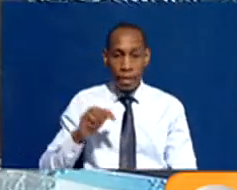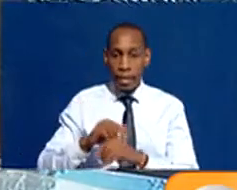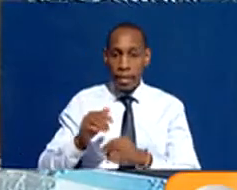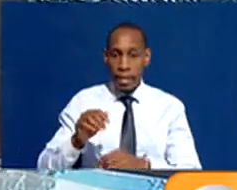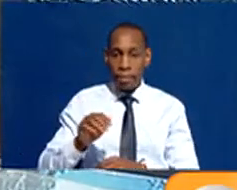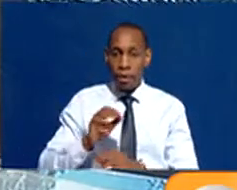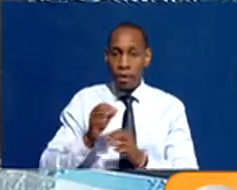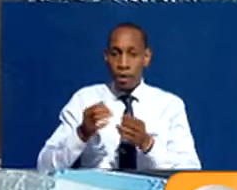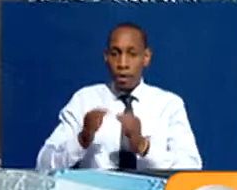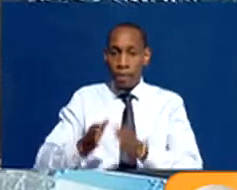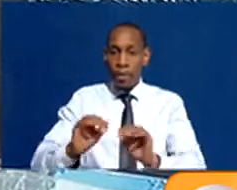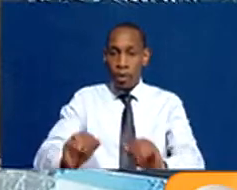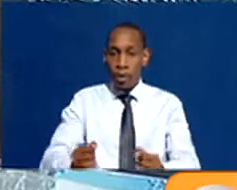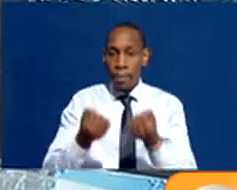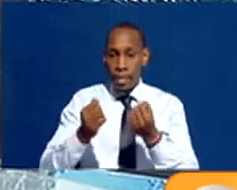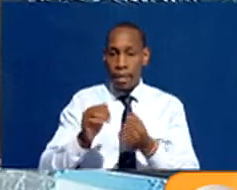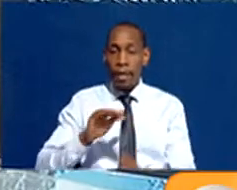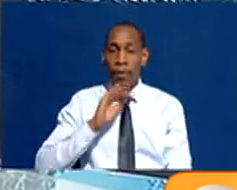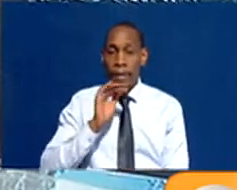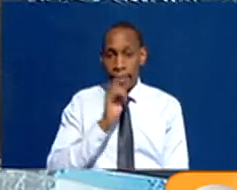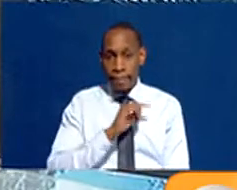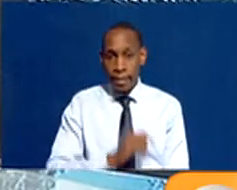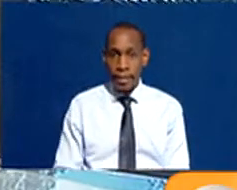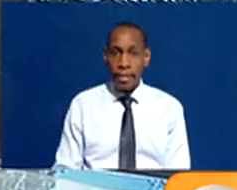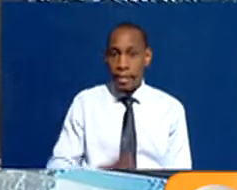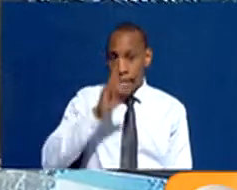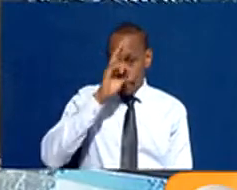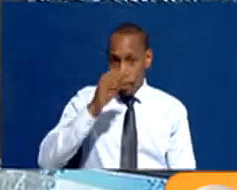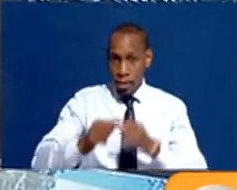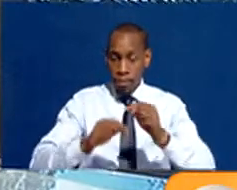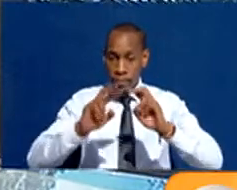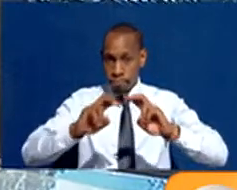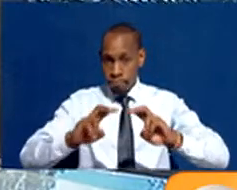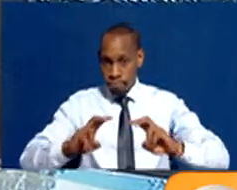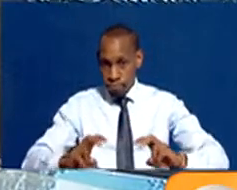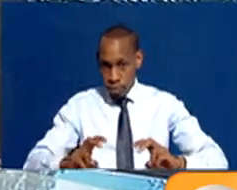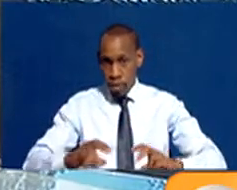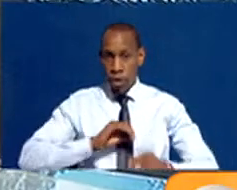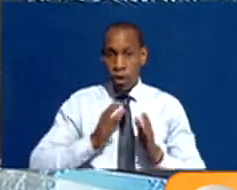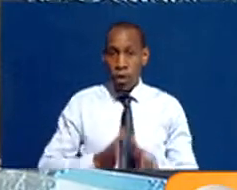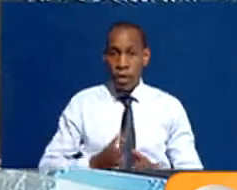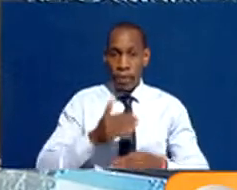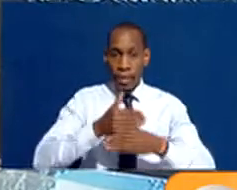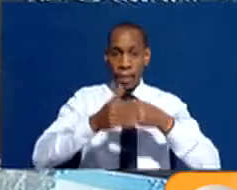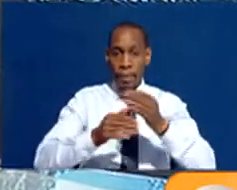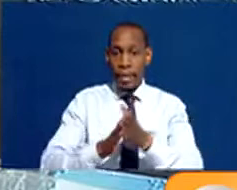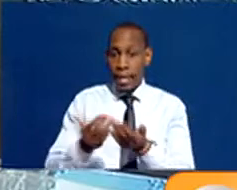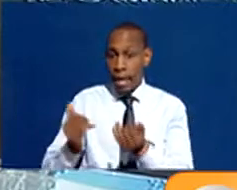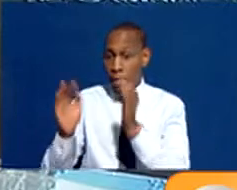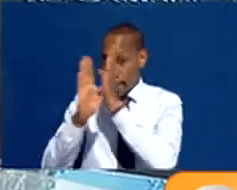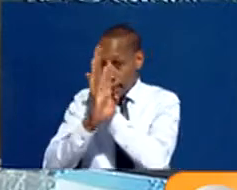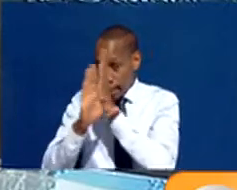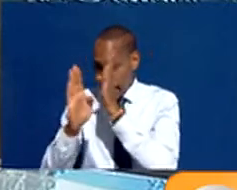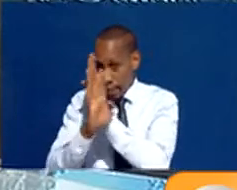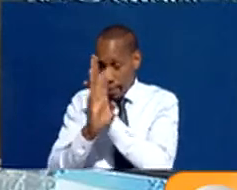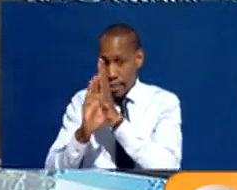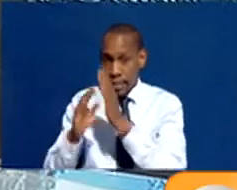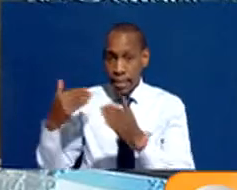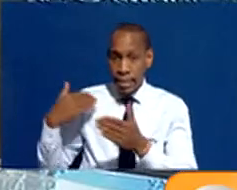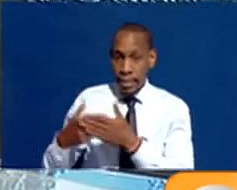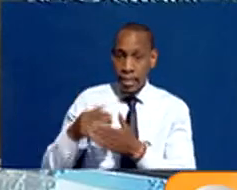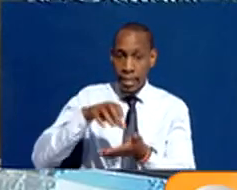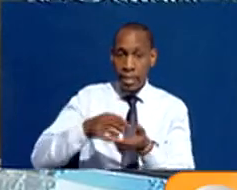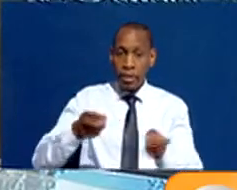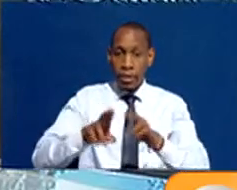they got to her, she had lost the fight. Police have intensified the search for the owner of the building, who is in hiding since the